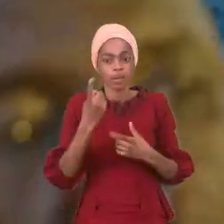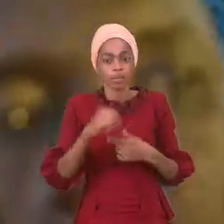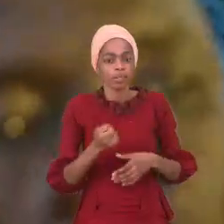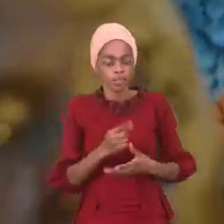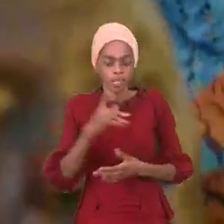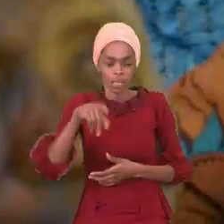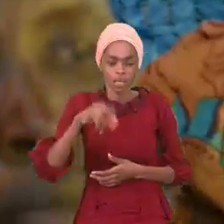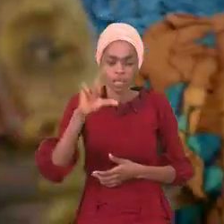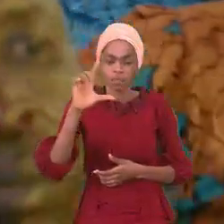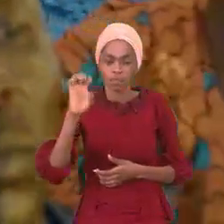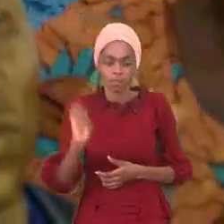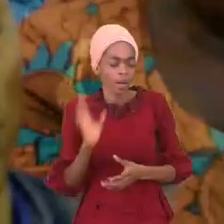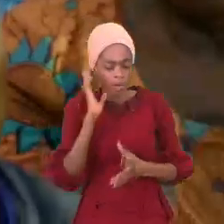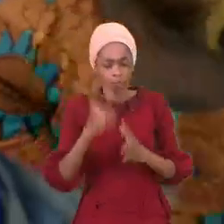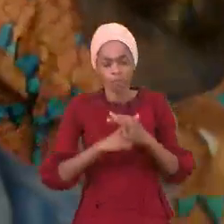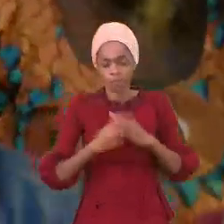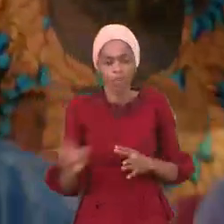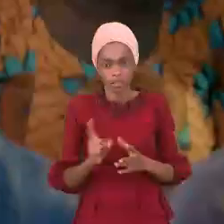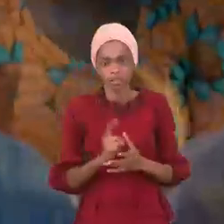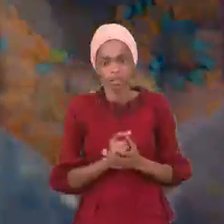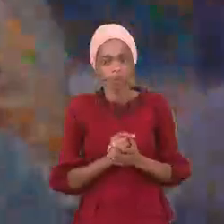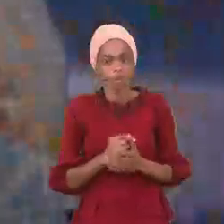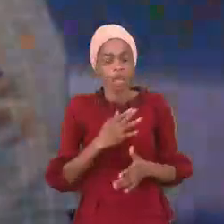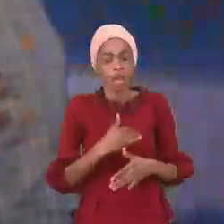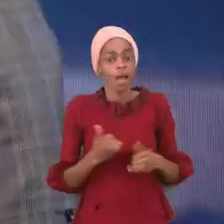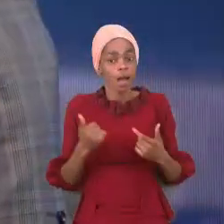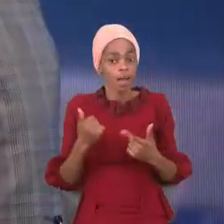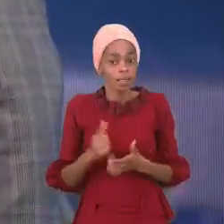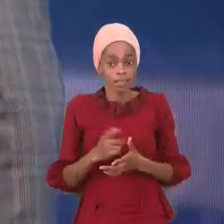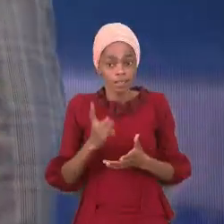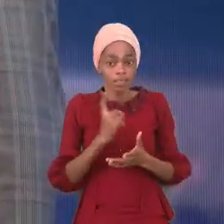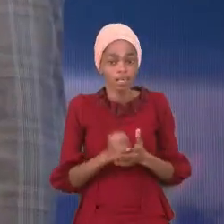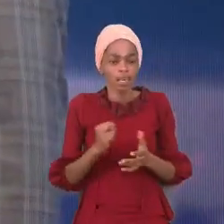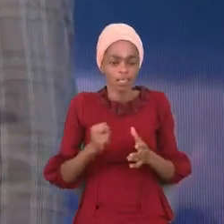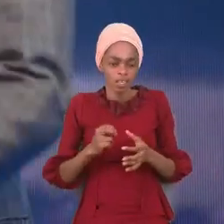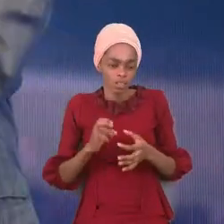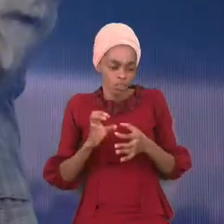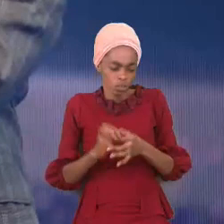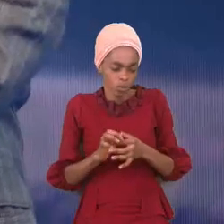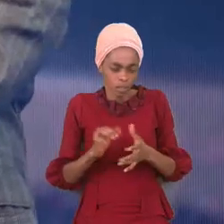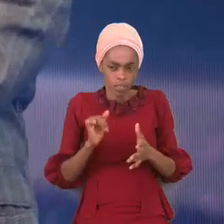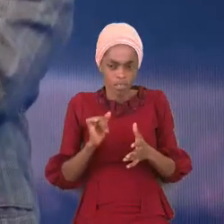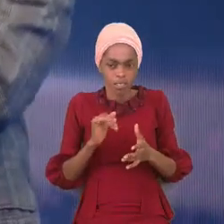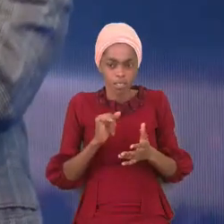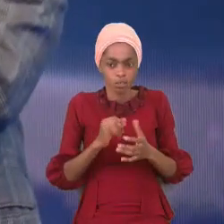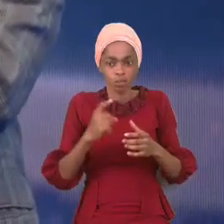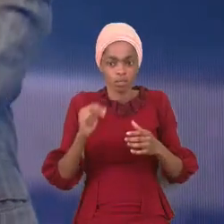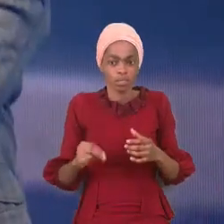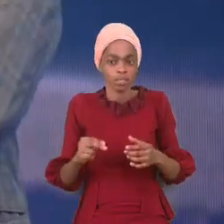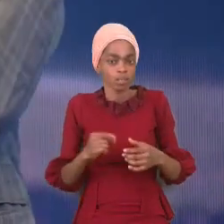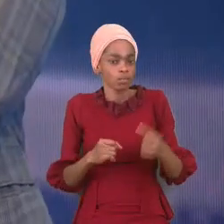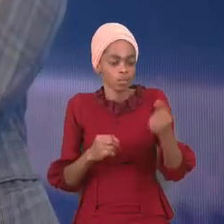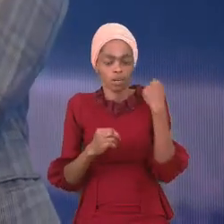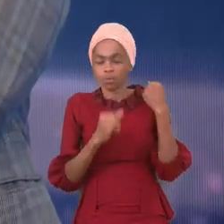pile, it will vanish away. And the joint your knees. You can't bend it, you can't stretch